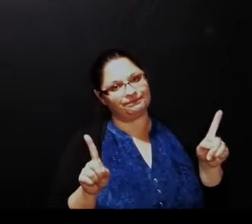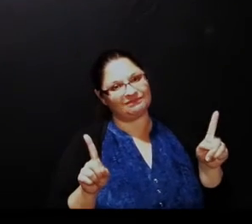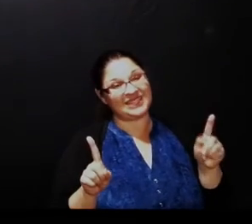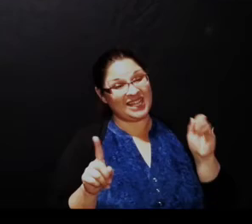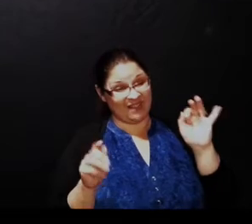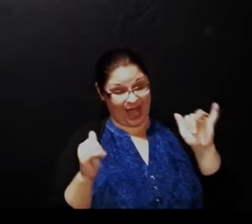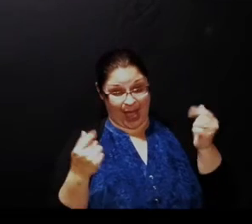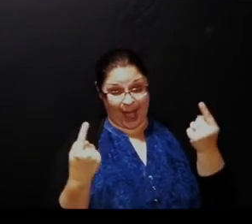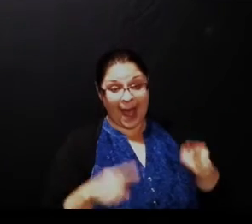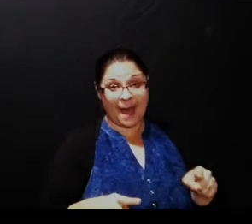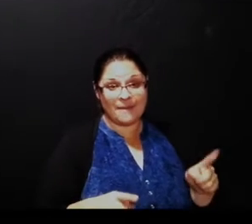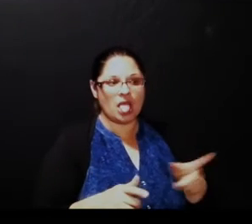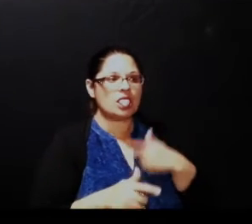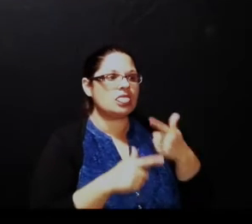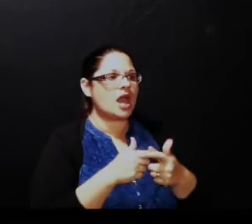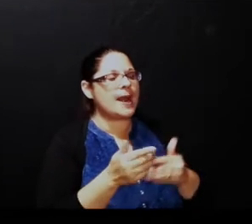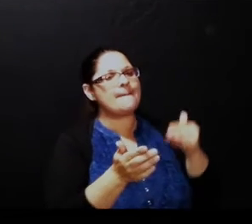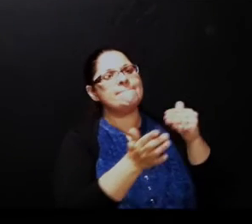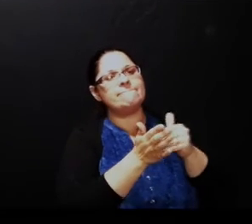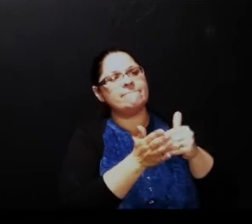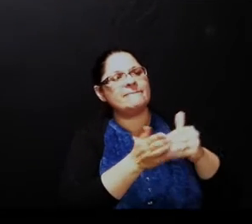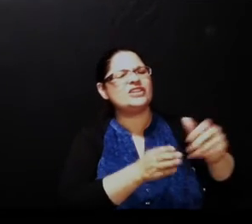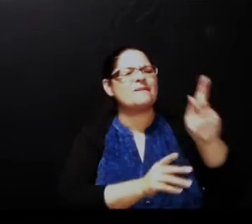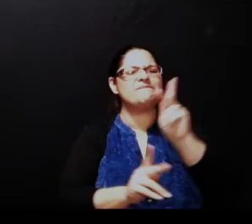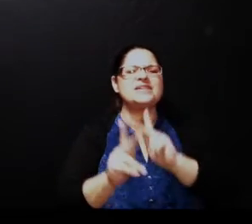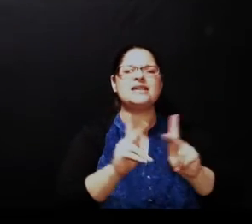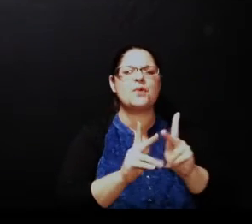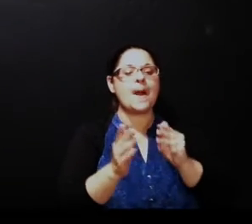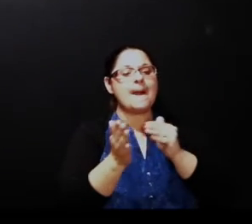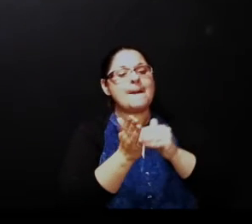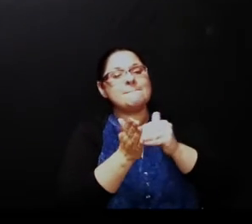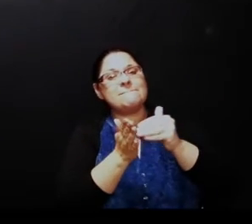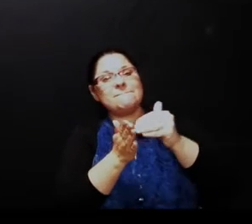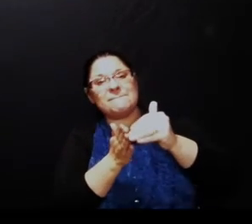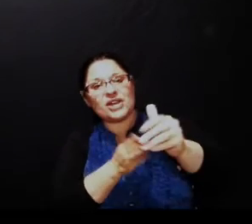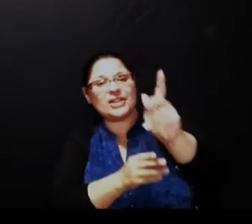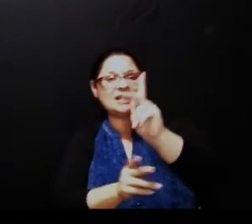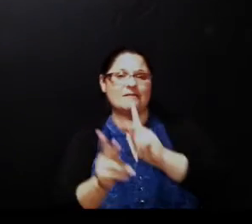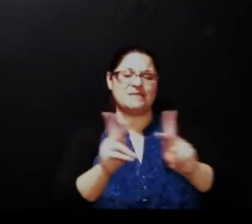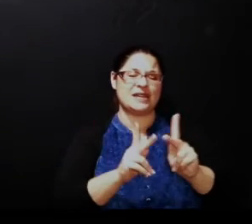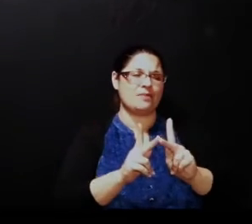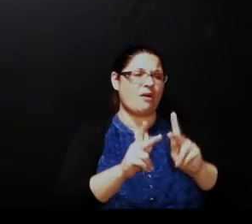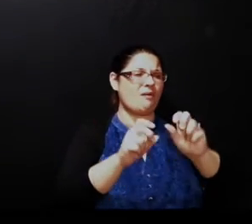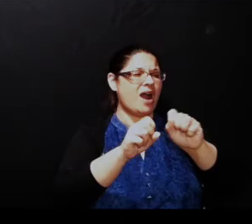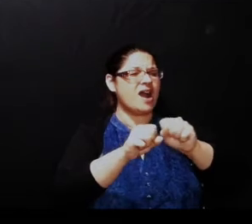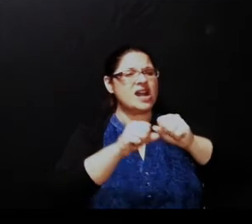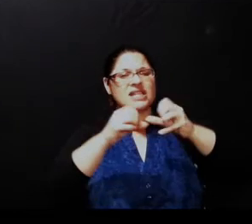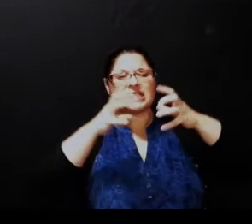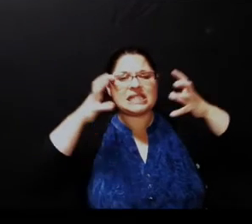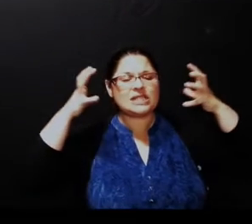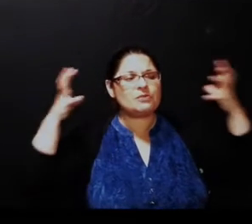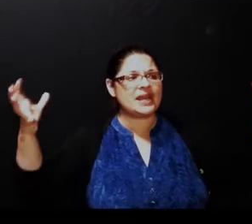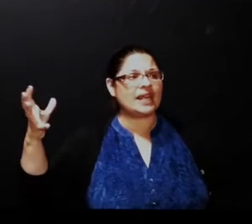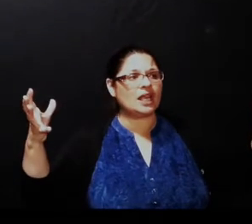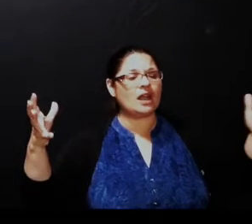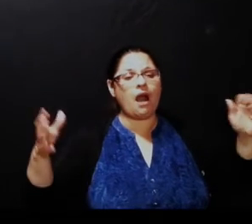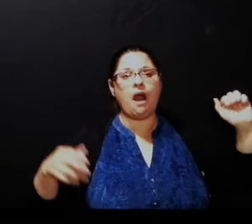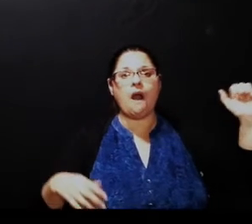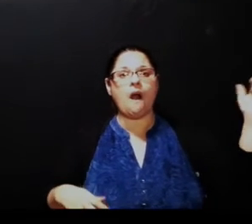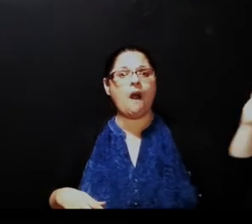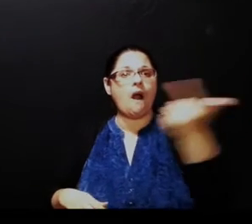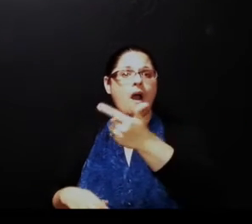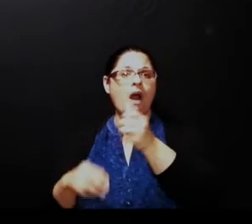But if I did that, millions upon millions, even numbering into the billions of people, would be